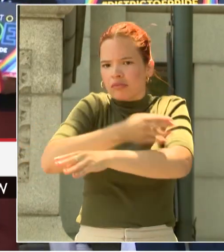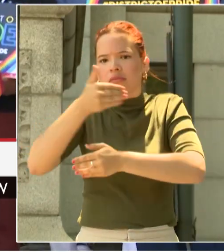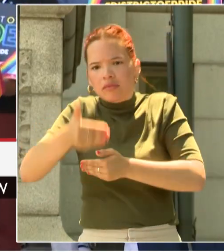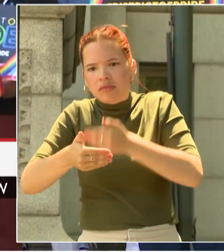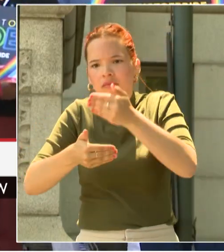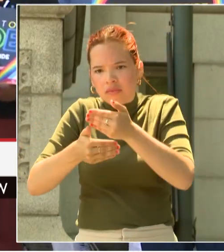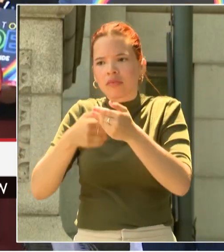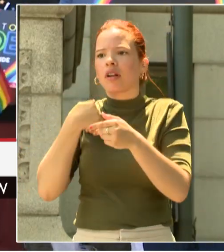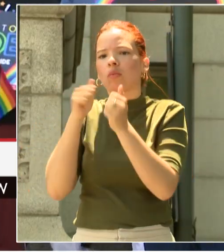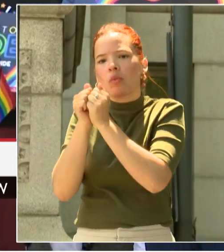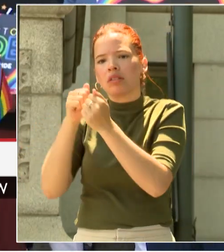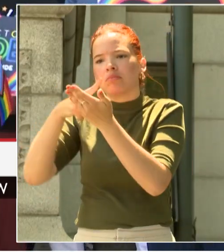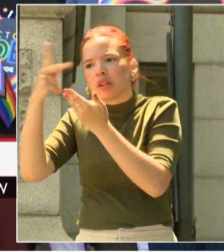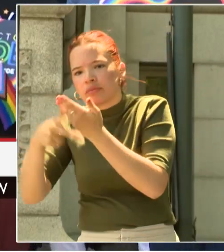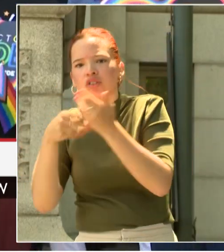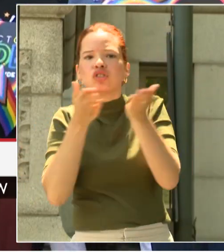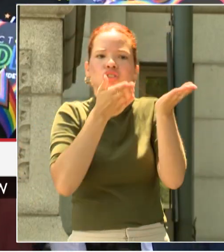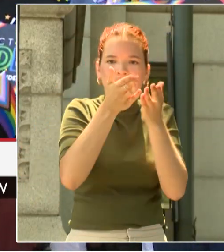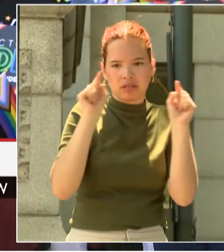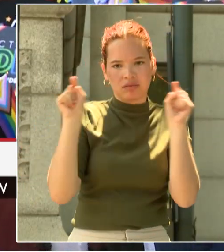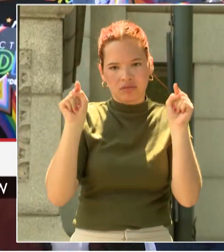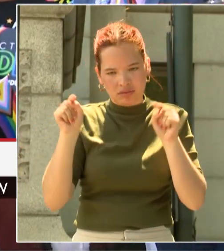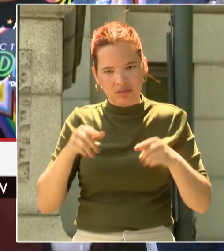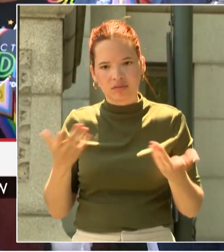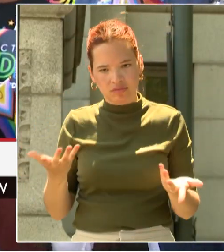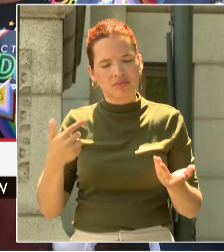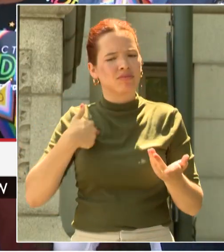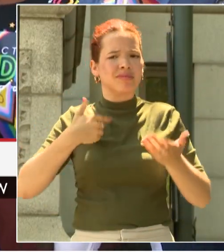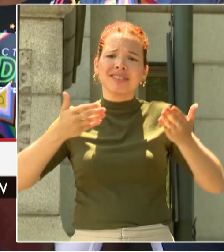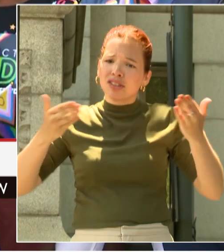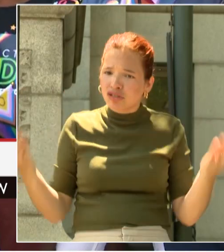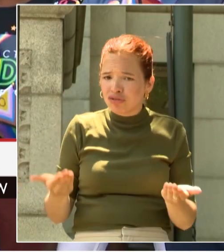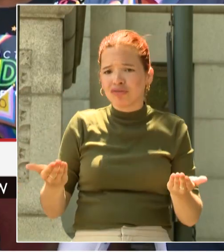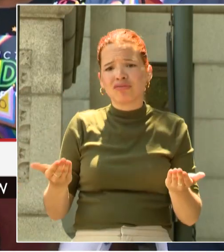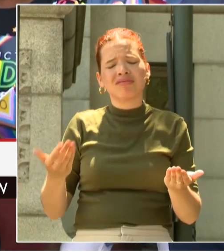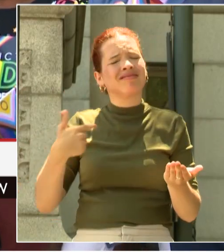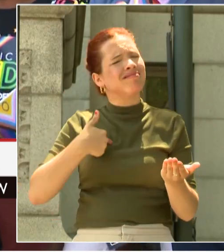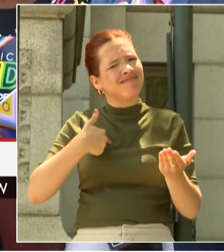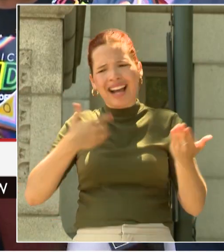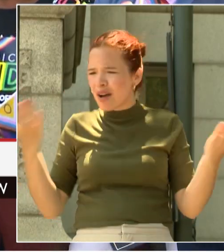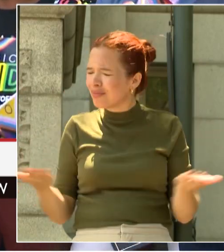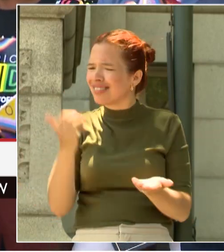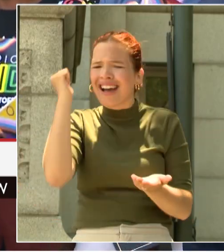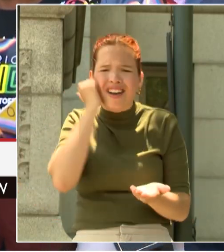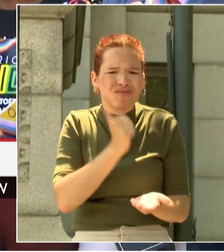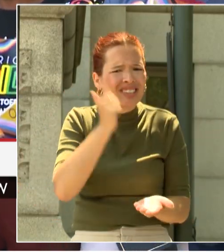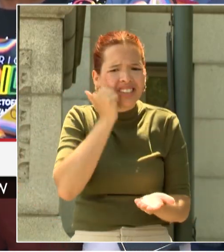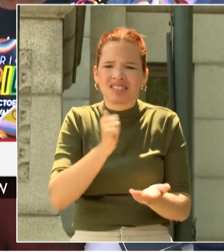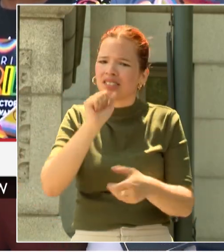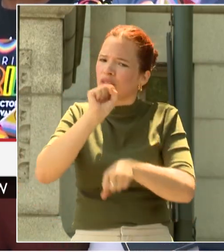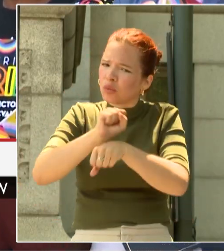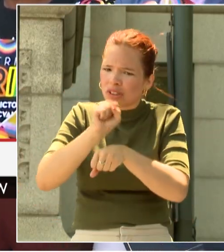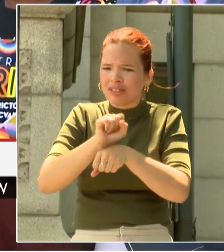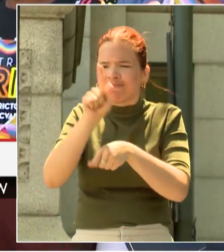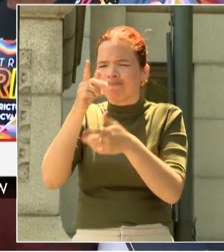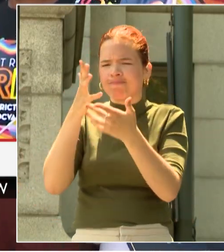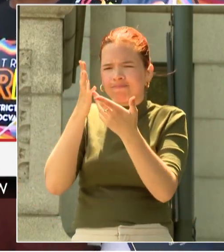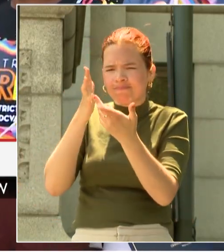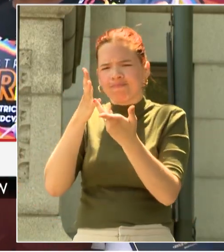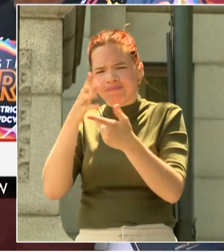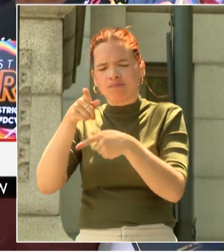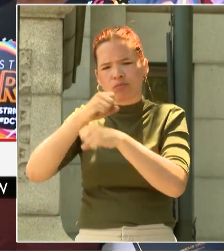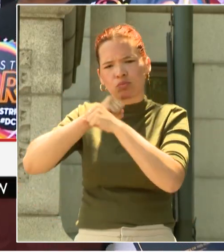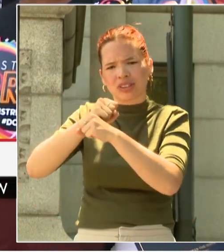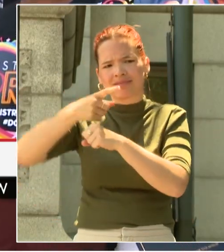services. So we're going to be here for every day working on the issues that protect Washingtonians. So